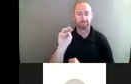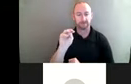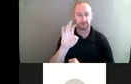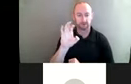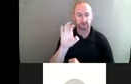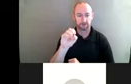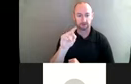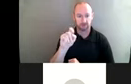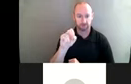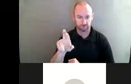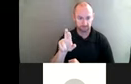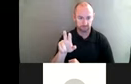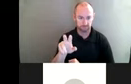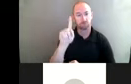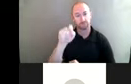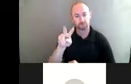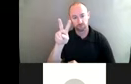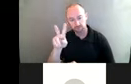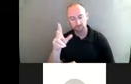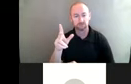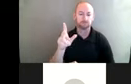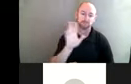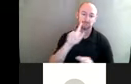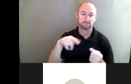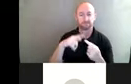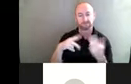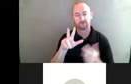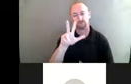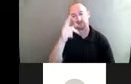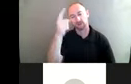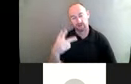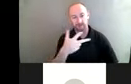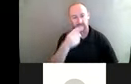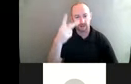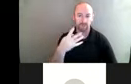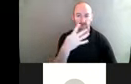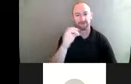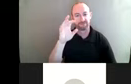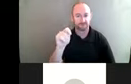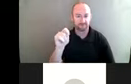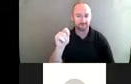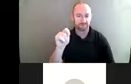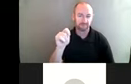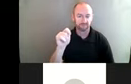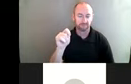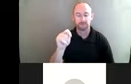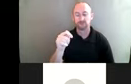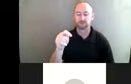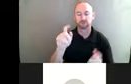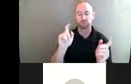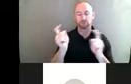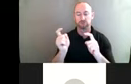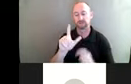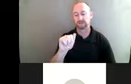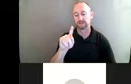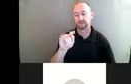contour. Up here is 1.2. So you're talking about 3.5 to almost 4 feet of horizontal shift in